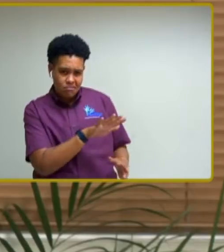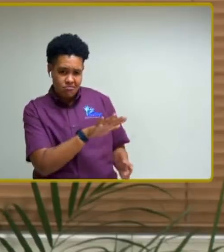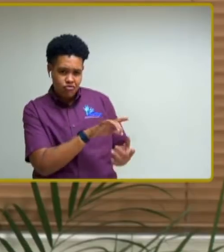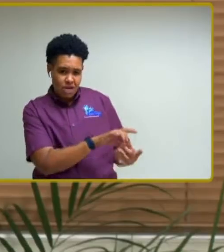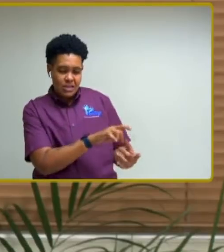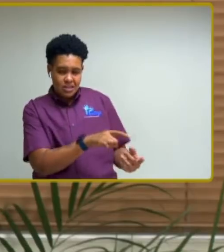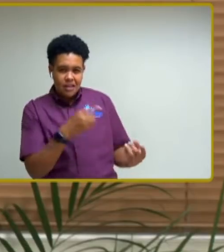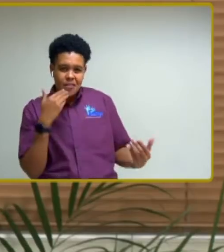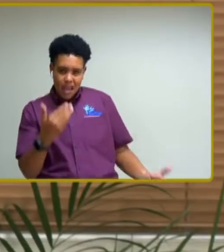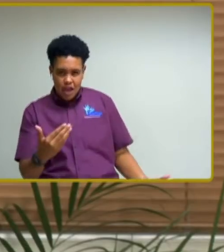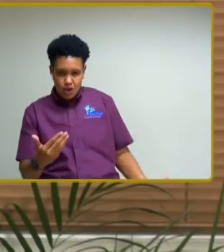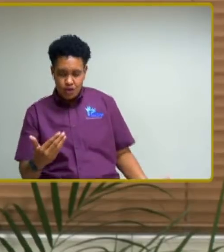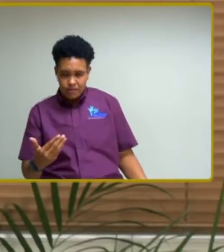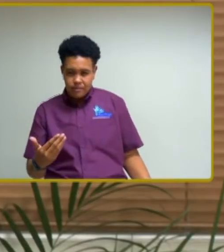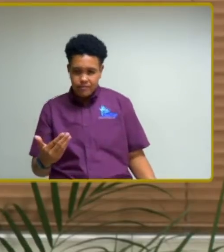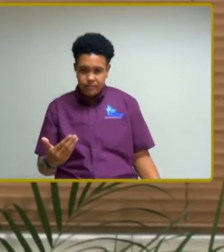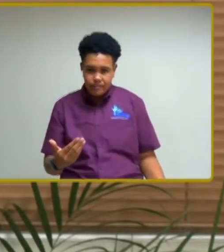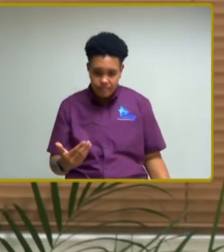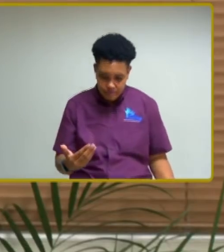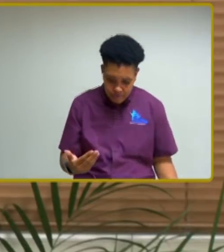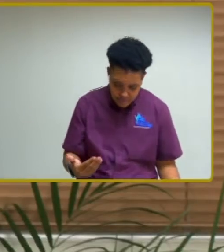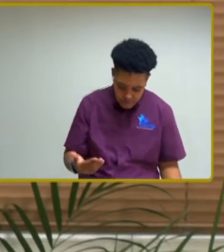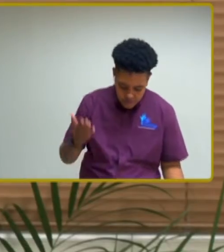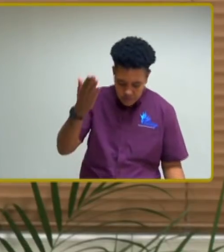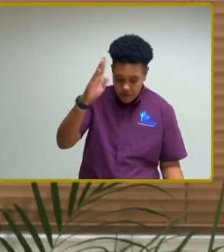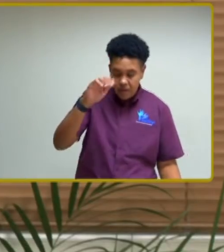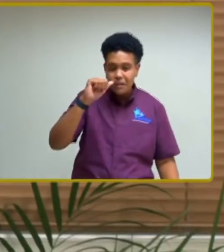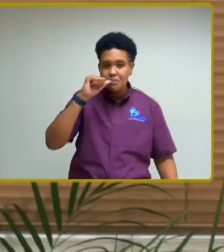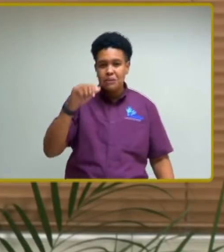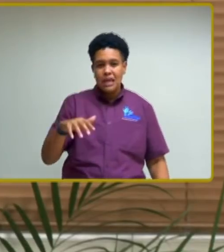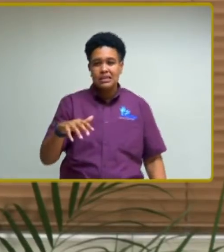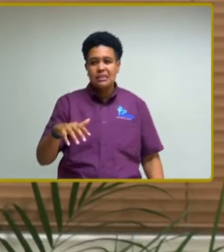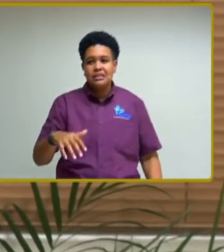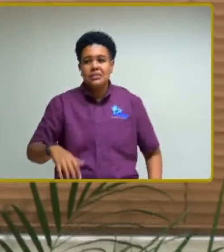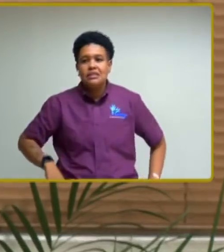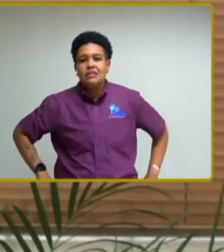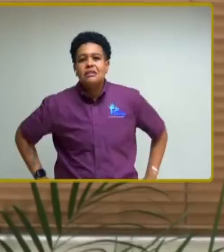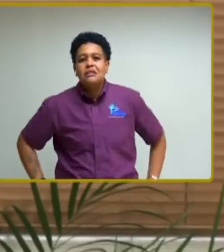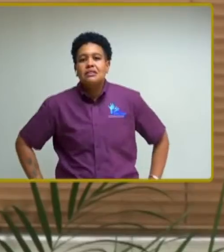regard. Thank you, and God bless.